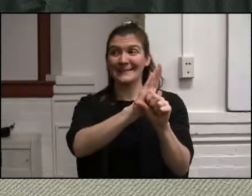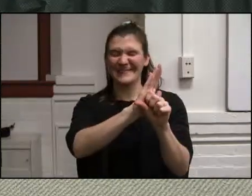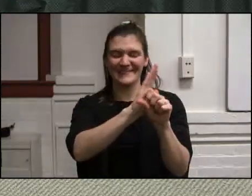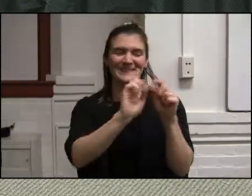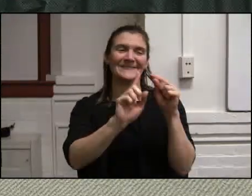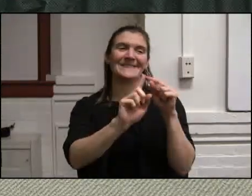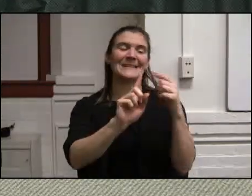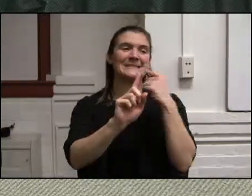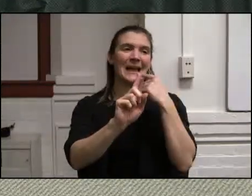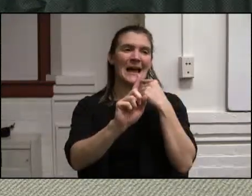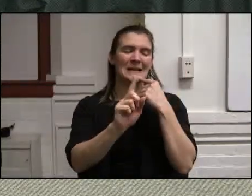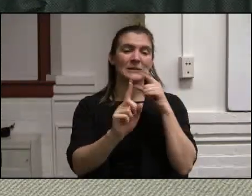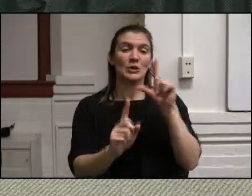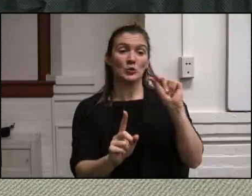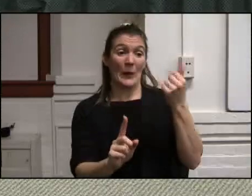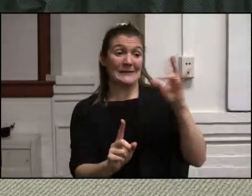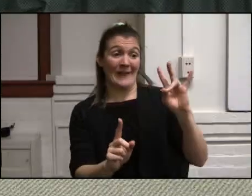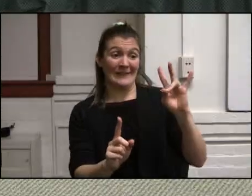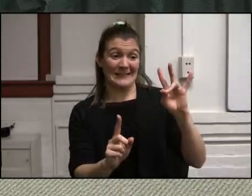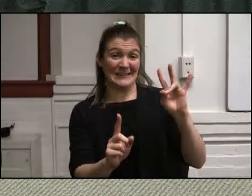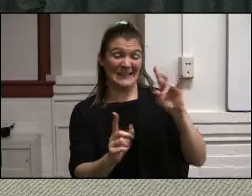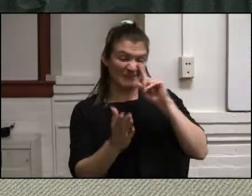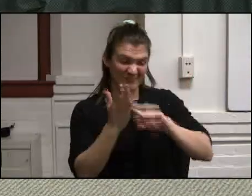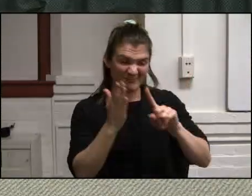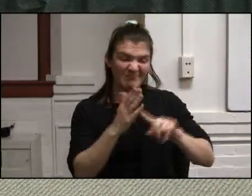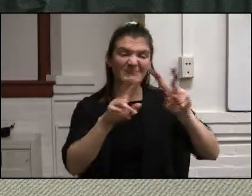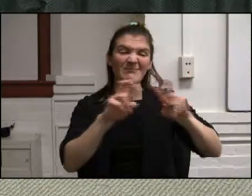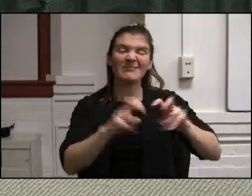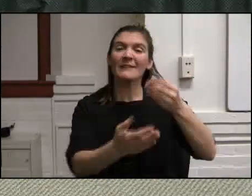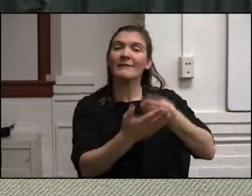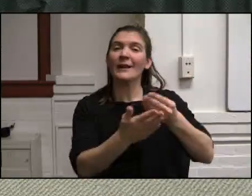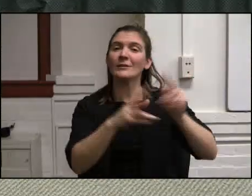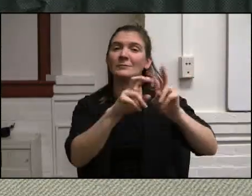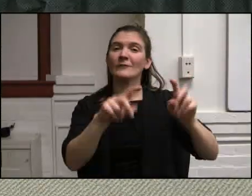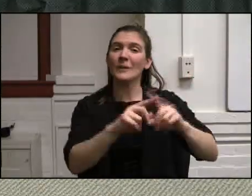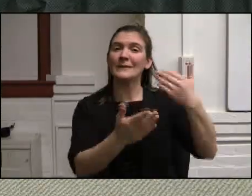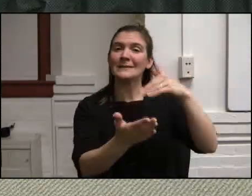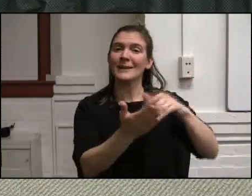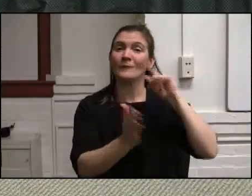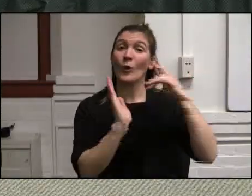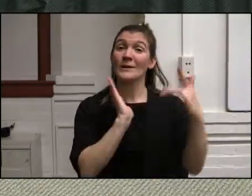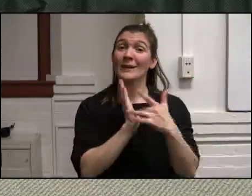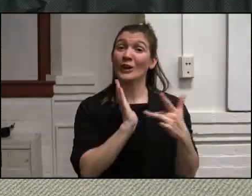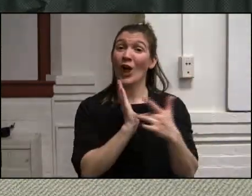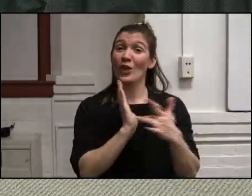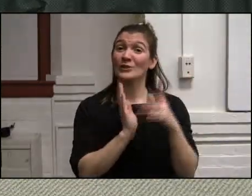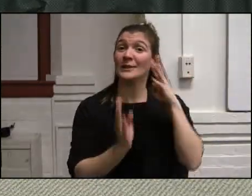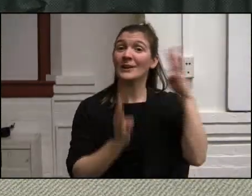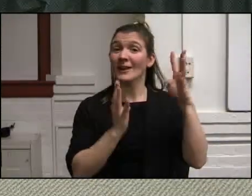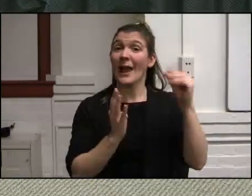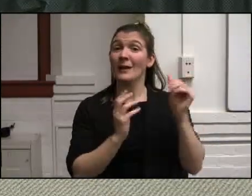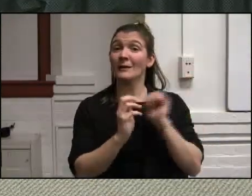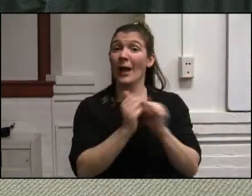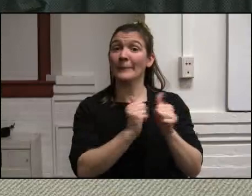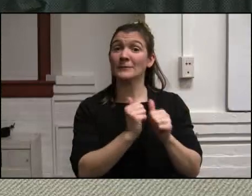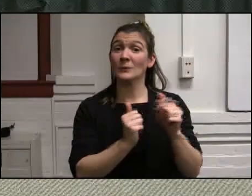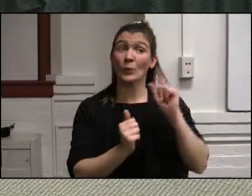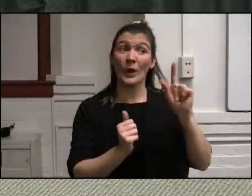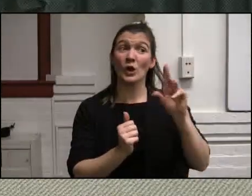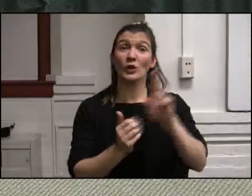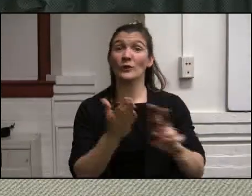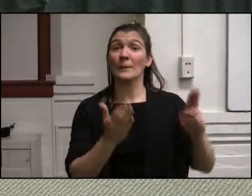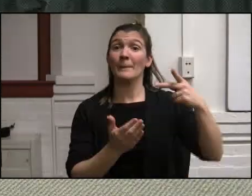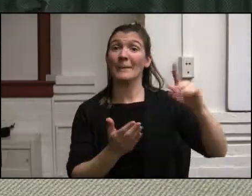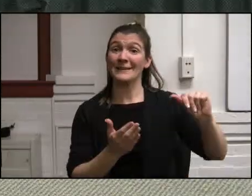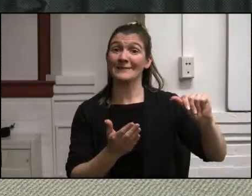it says here, a 2017 financial assessment conducted by the Center for Technology, Innovation and Competition at the University of